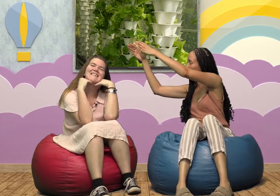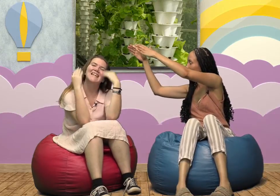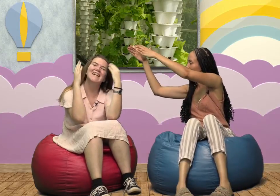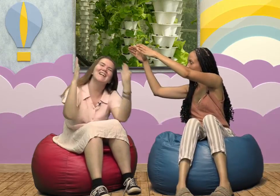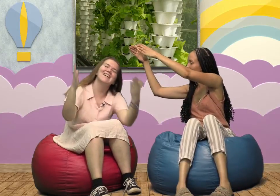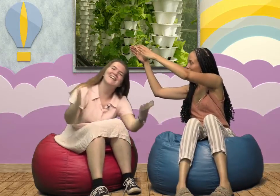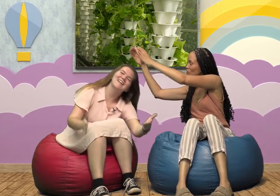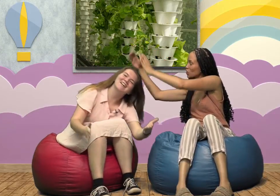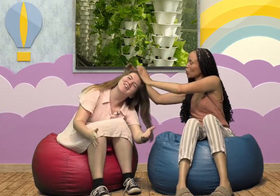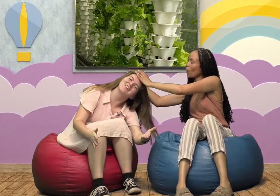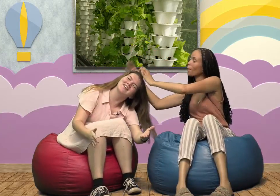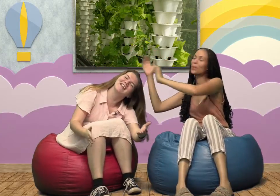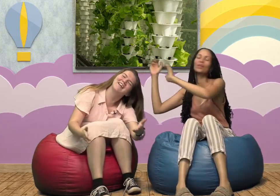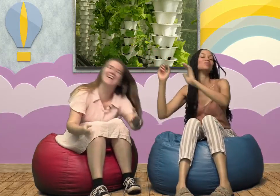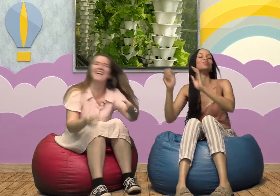Your crown.